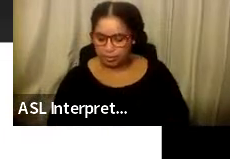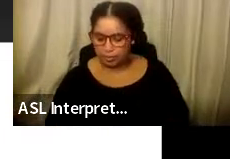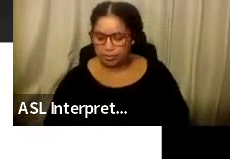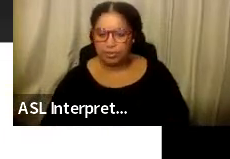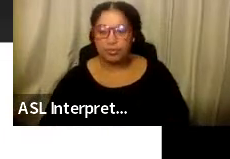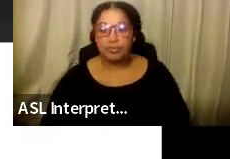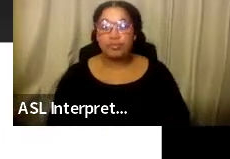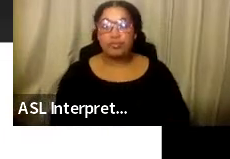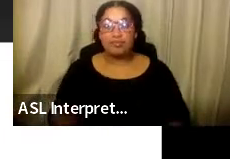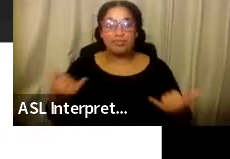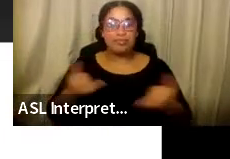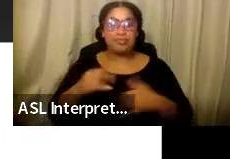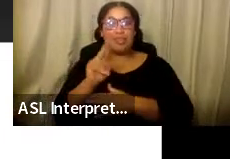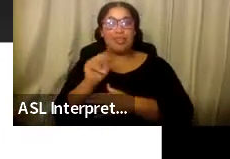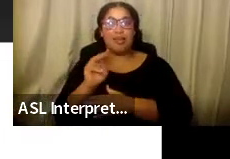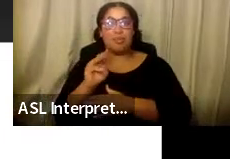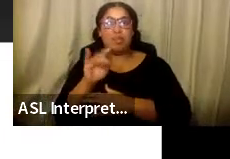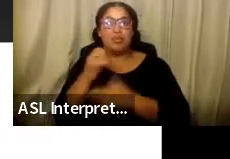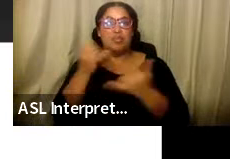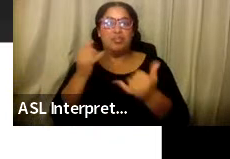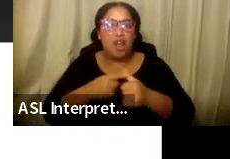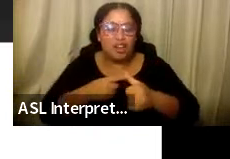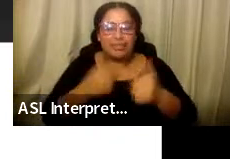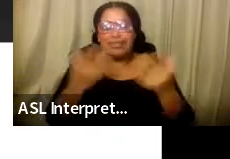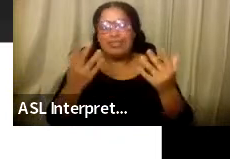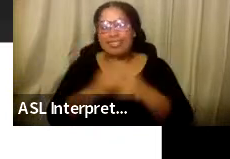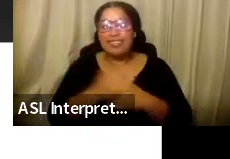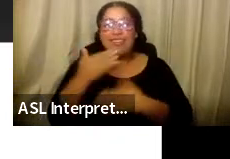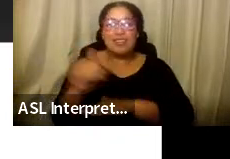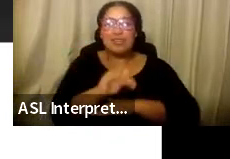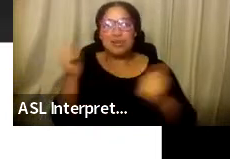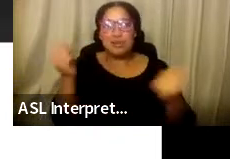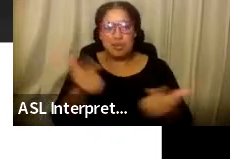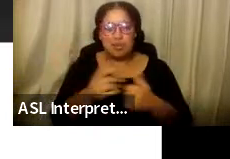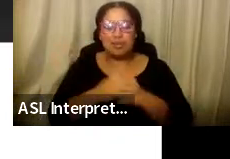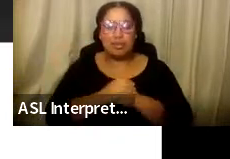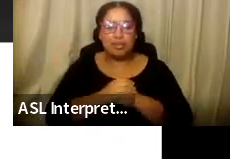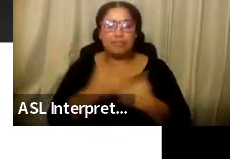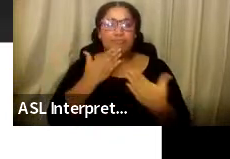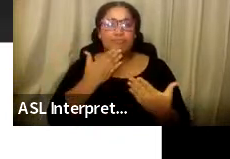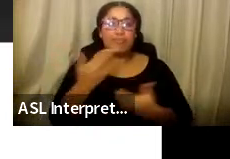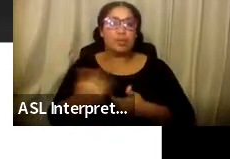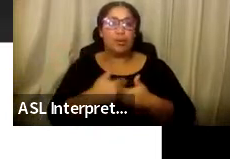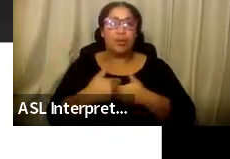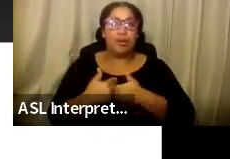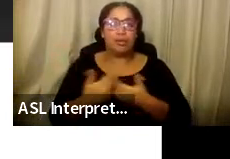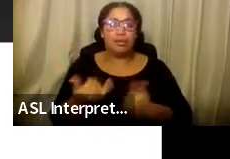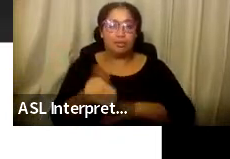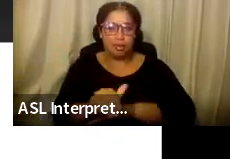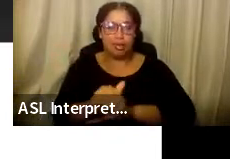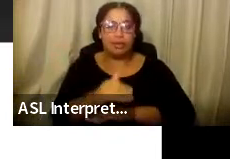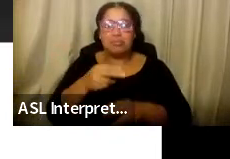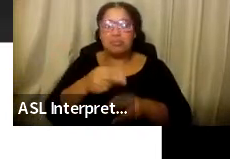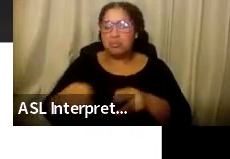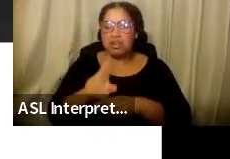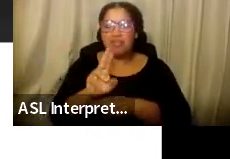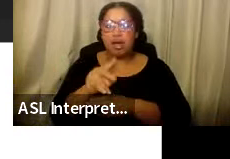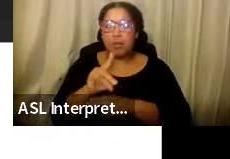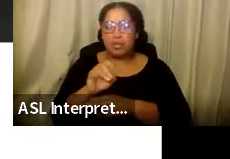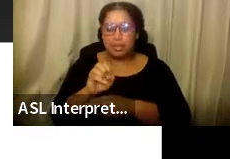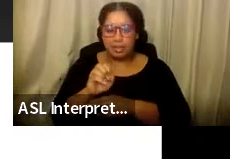Let me unmute first. Thank you. Good evening, everyone. Thanks for joining us. I will do a brief